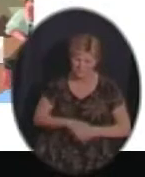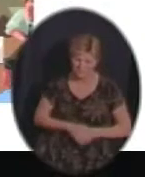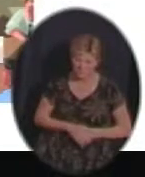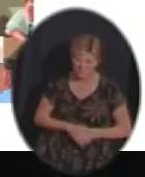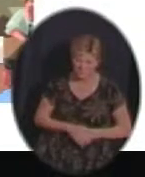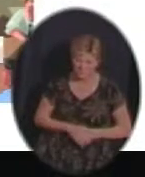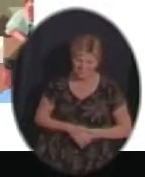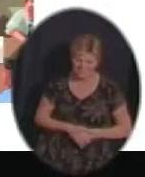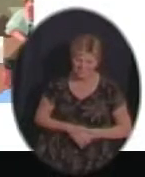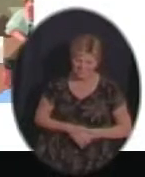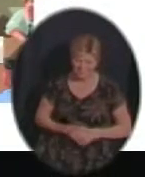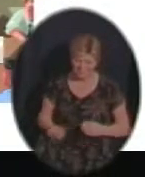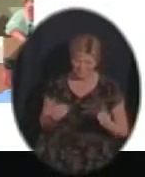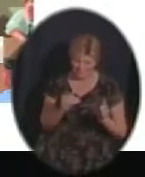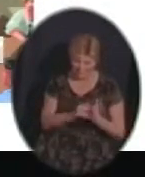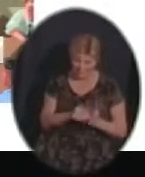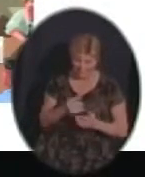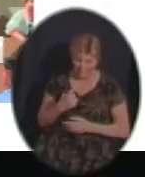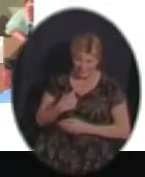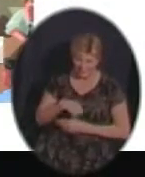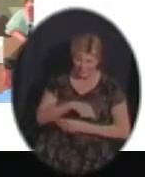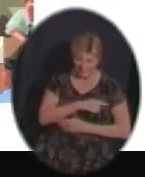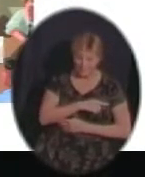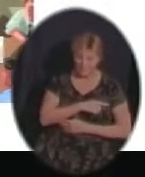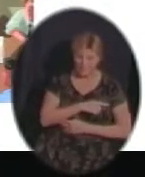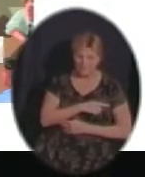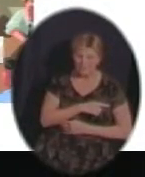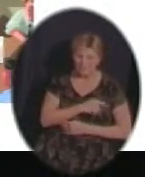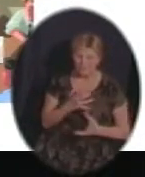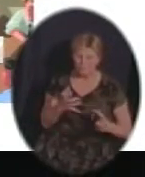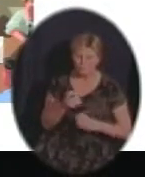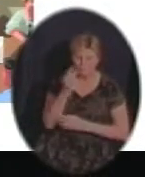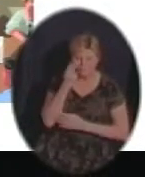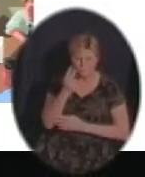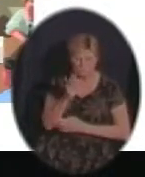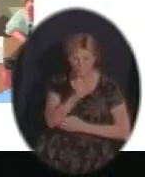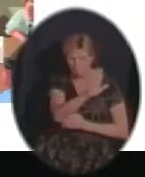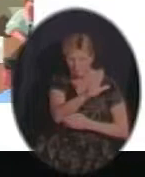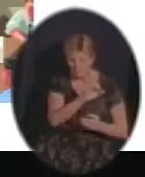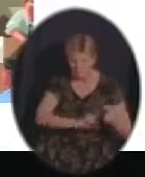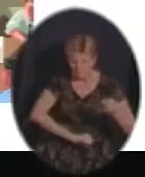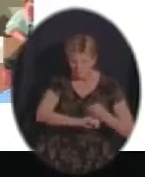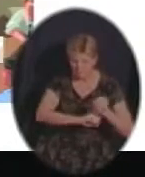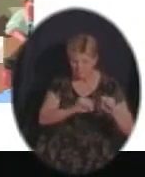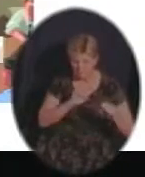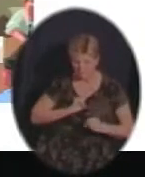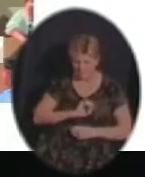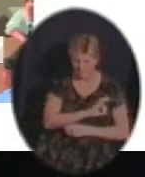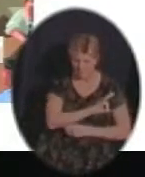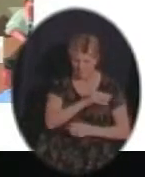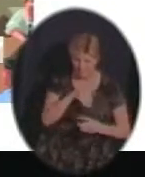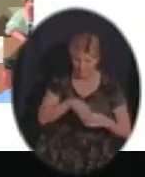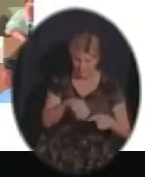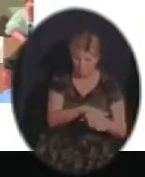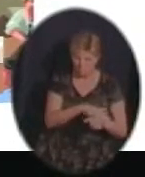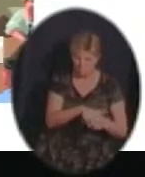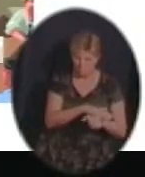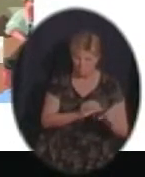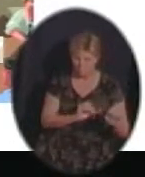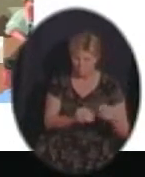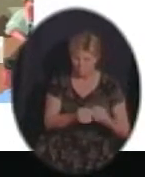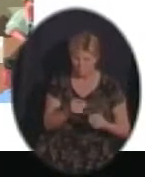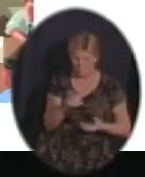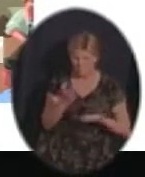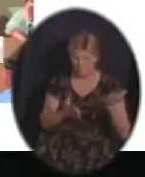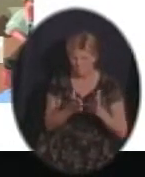goes. Again, we wanted to see the key and support staff in the local offices. And you think, well, why local offices?